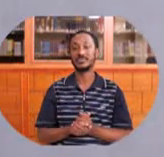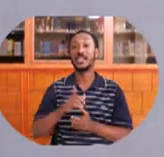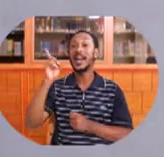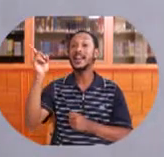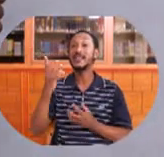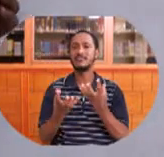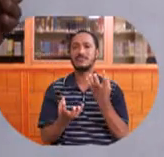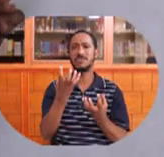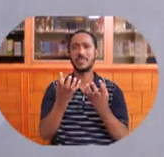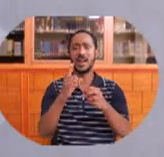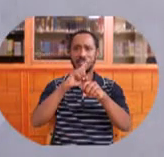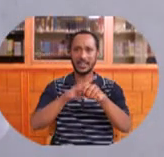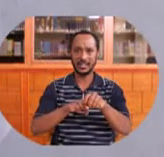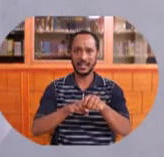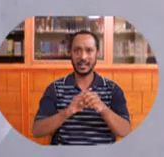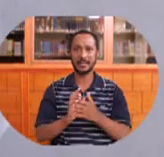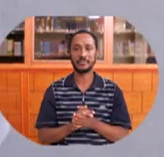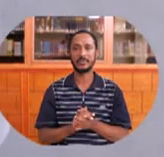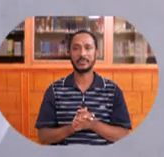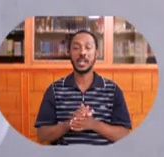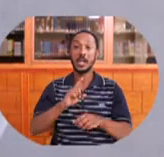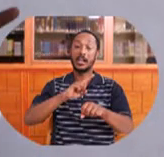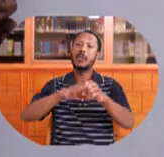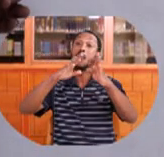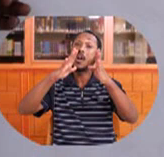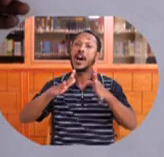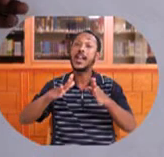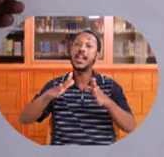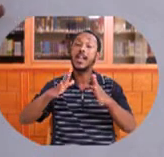this temporary hardness of water,